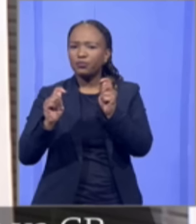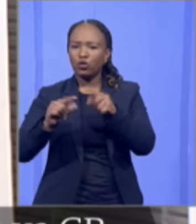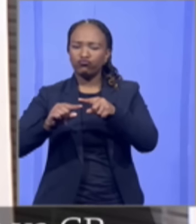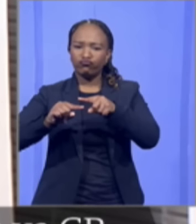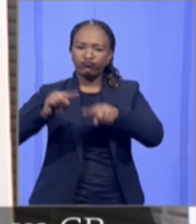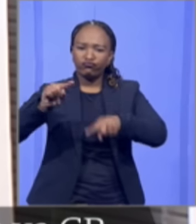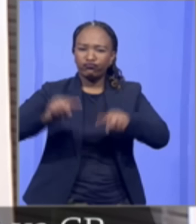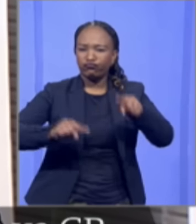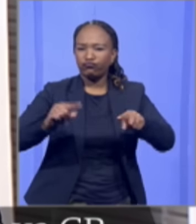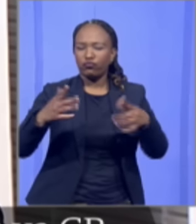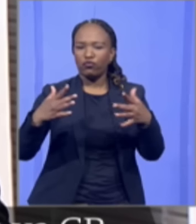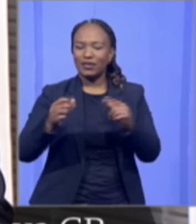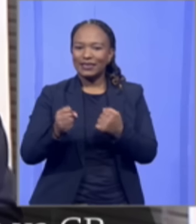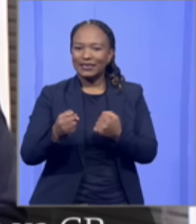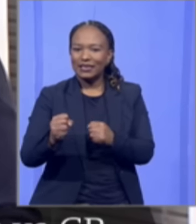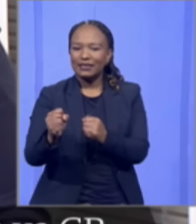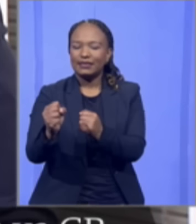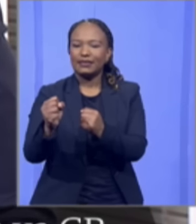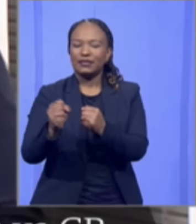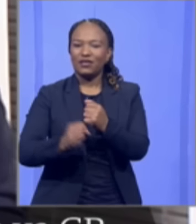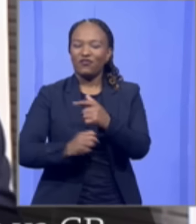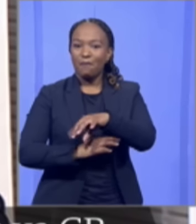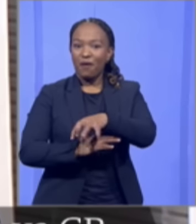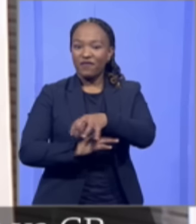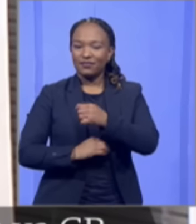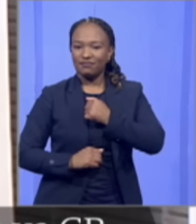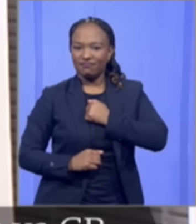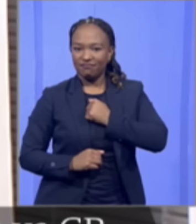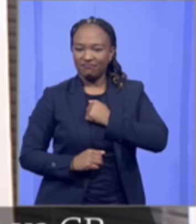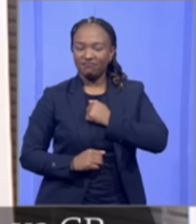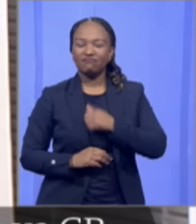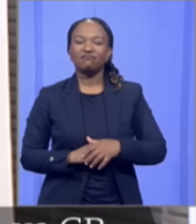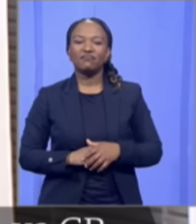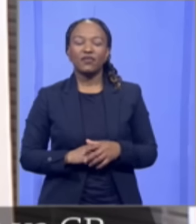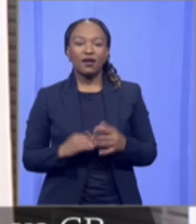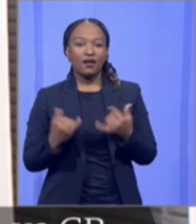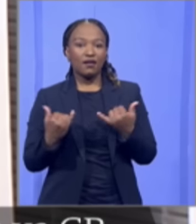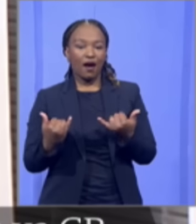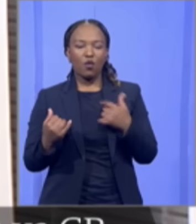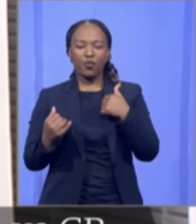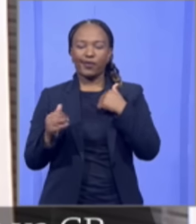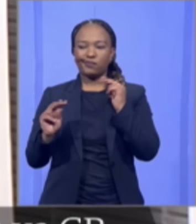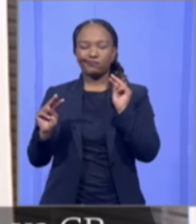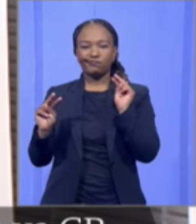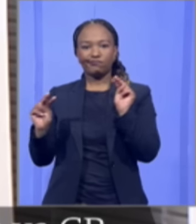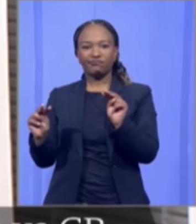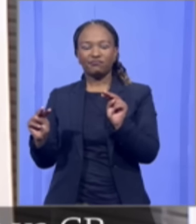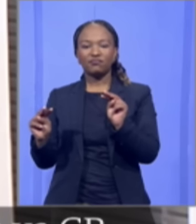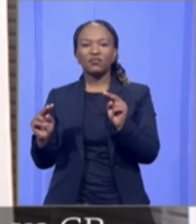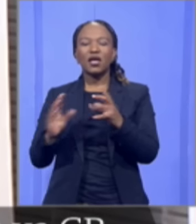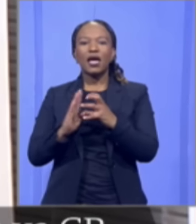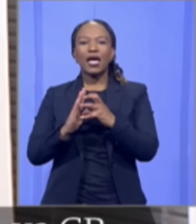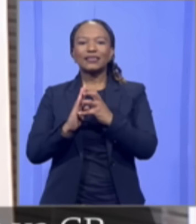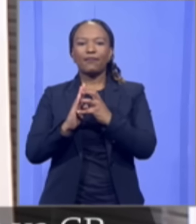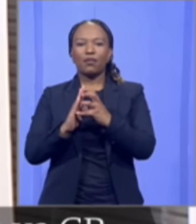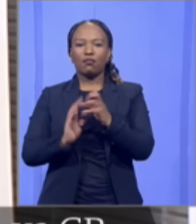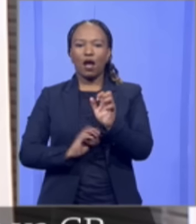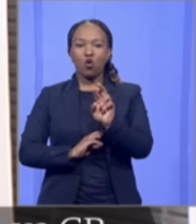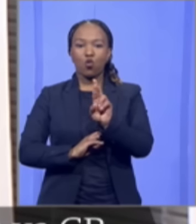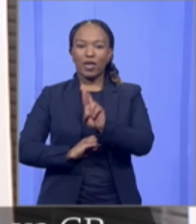to connect strategic areas of our province. We are of the view that an area like Rustenburg might